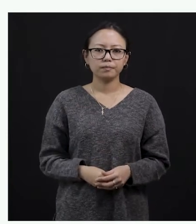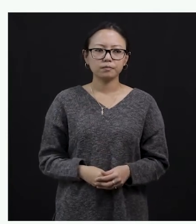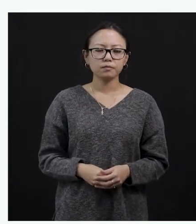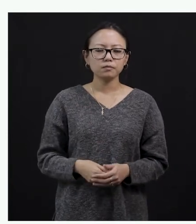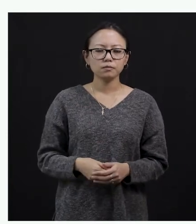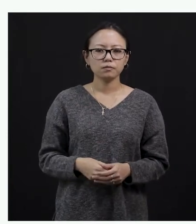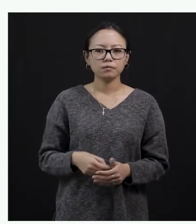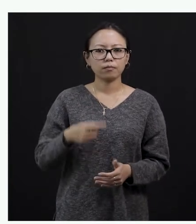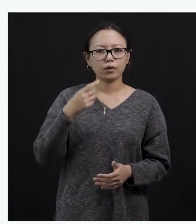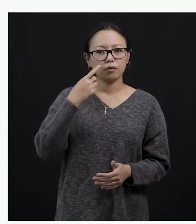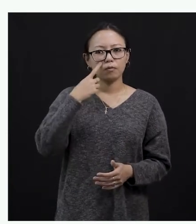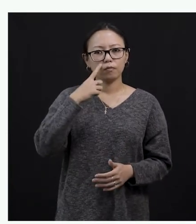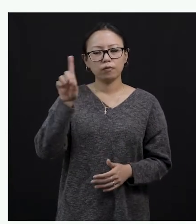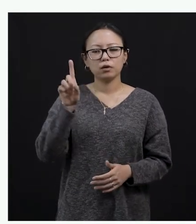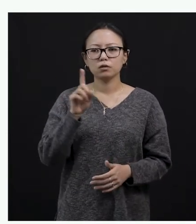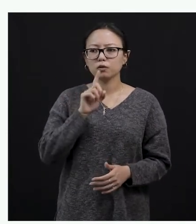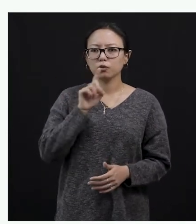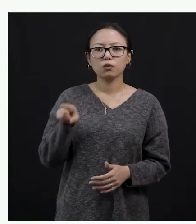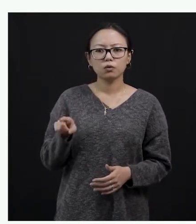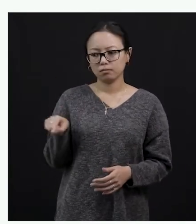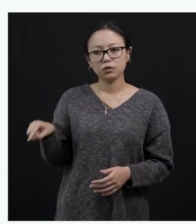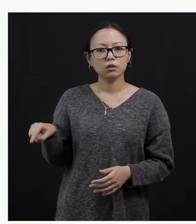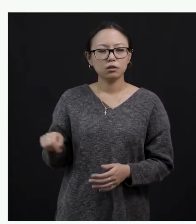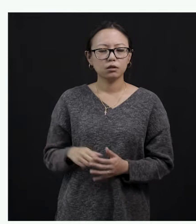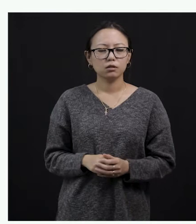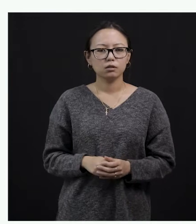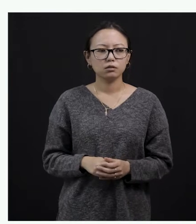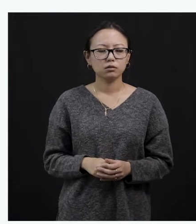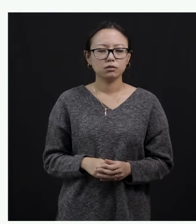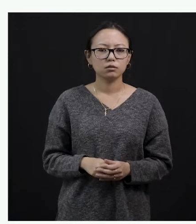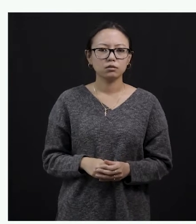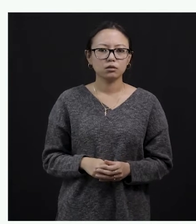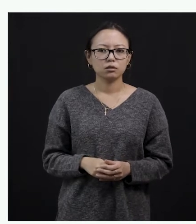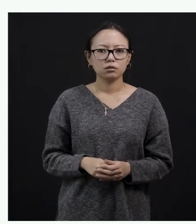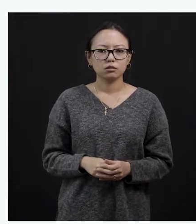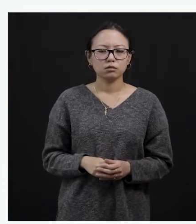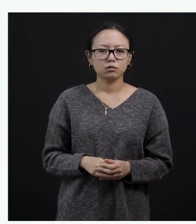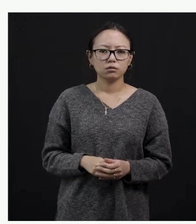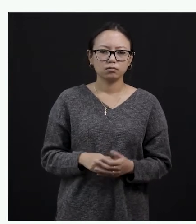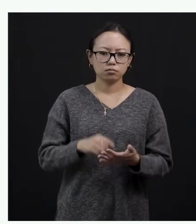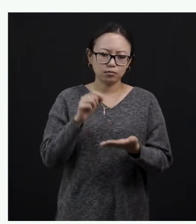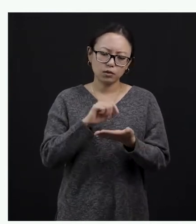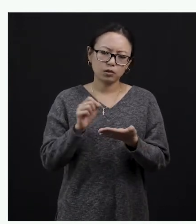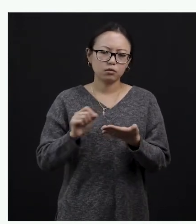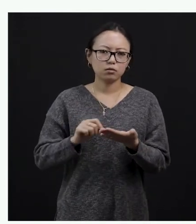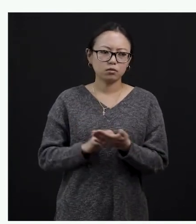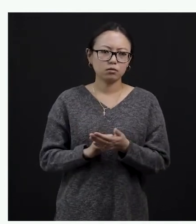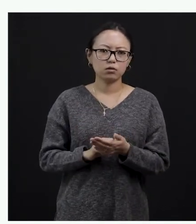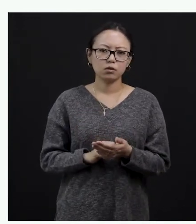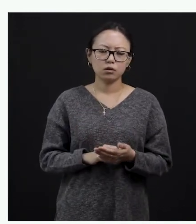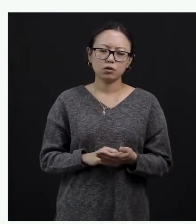her, Lidong's father has suggested that she can go for a letter instead of